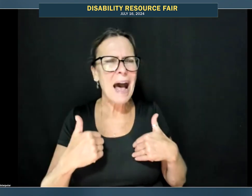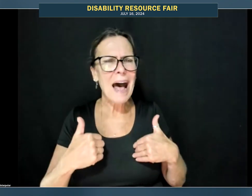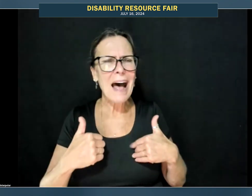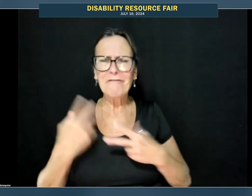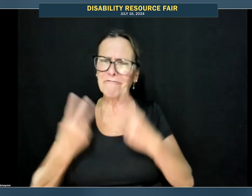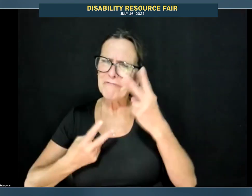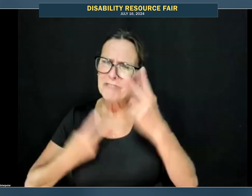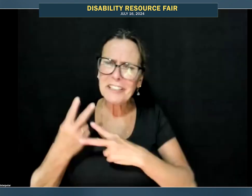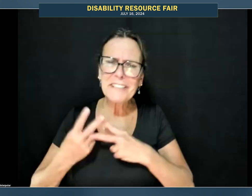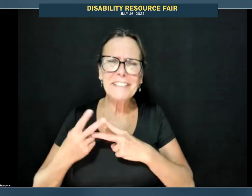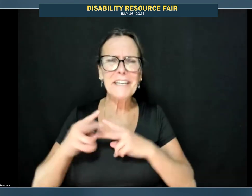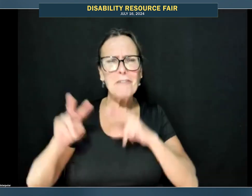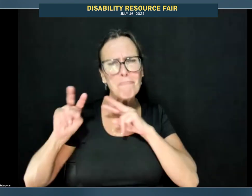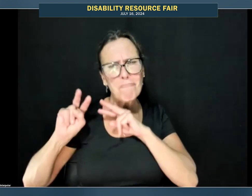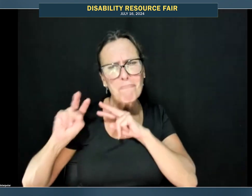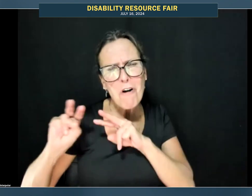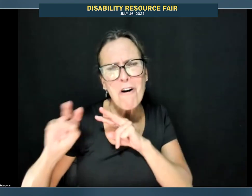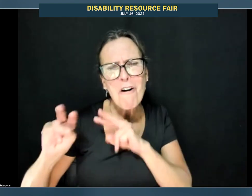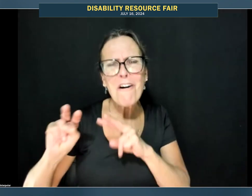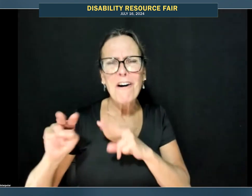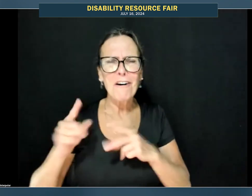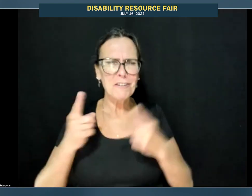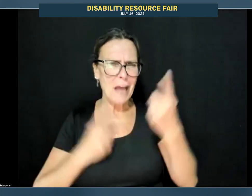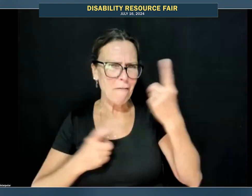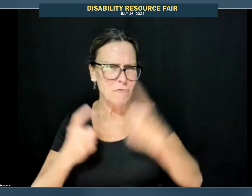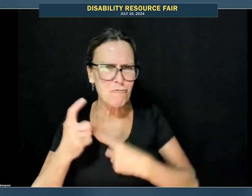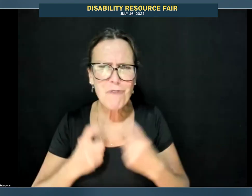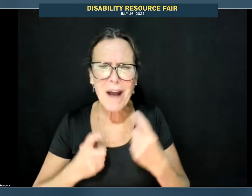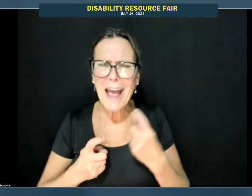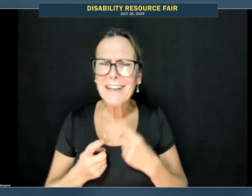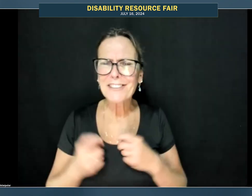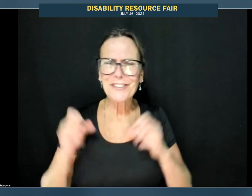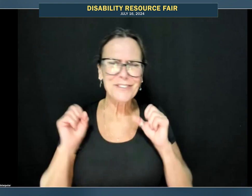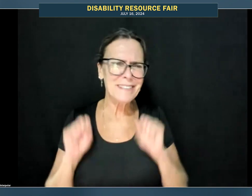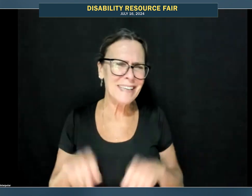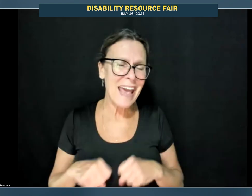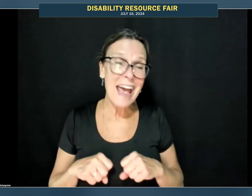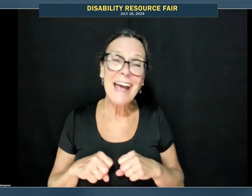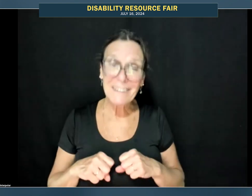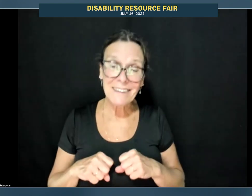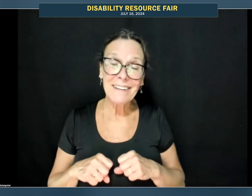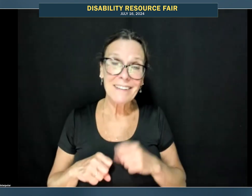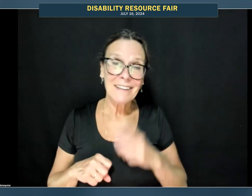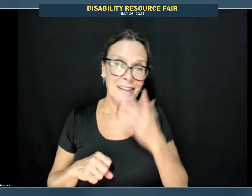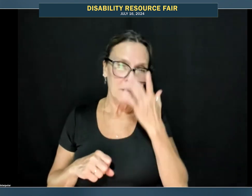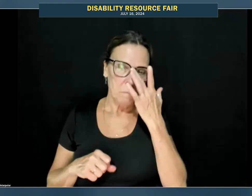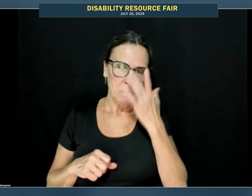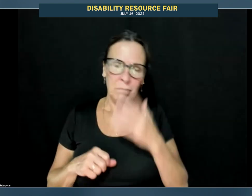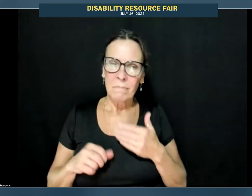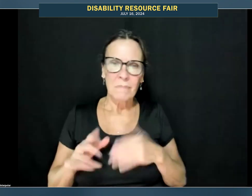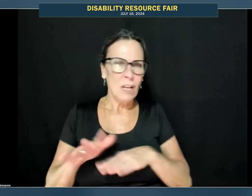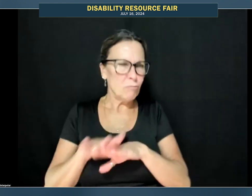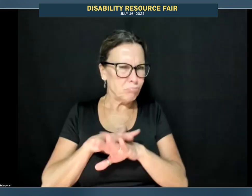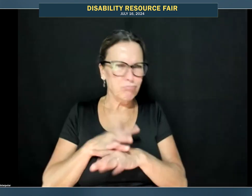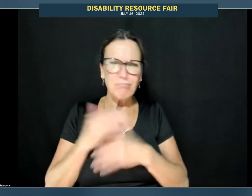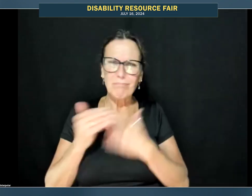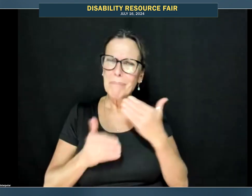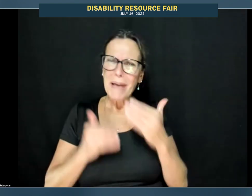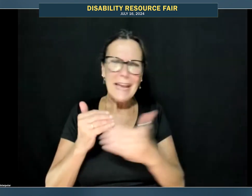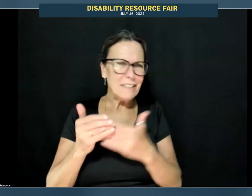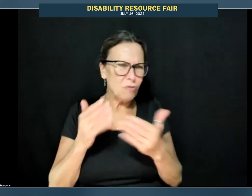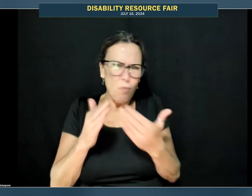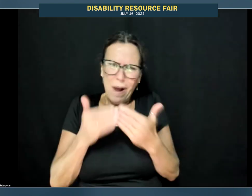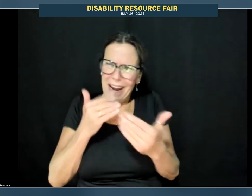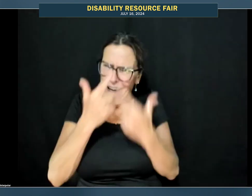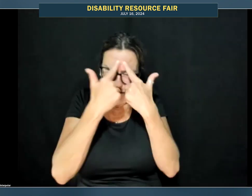visit and watch. We welcome questions. And, you know, we go at whatever pace people want. So if somebody